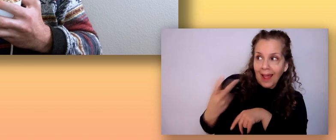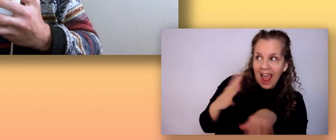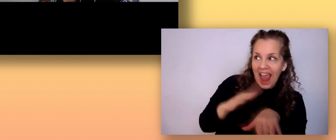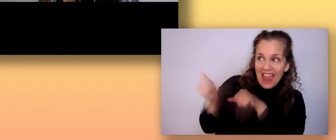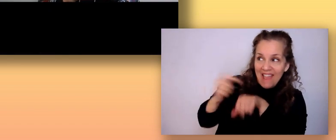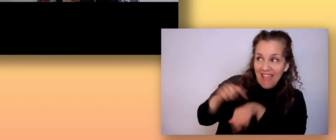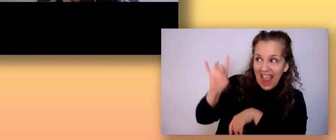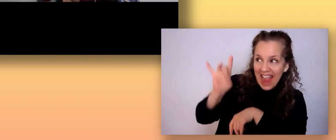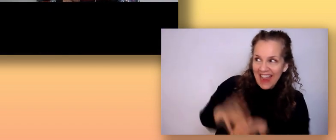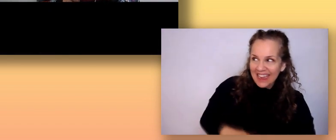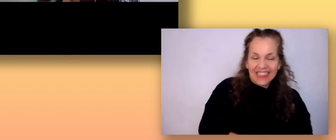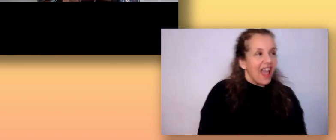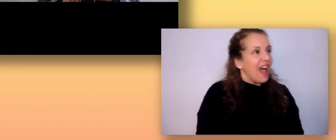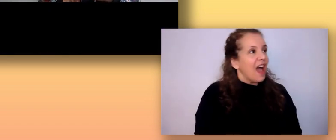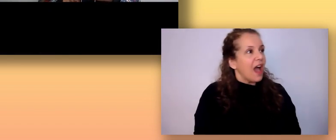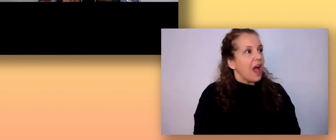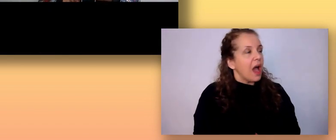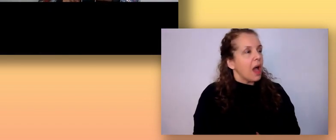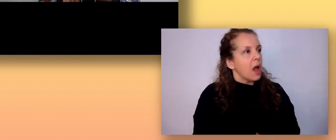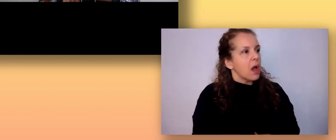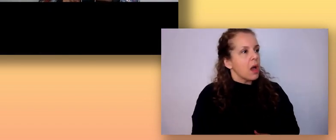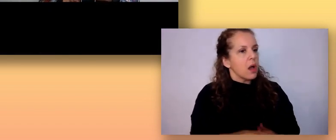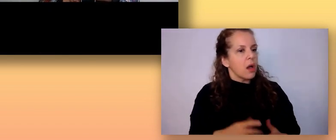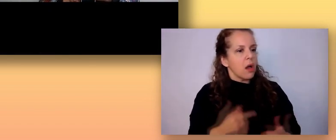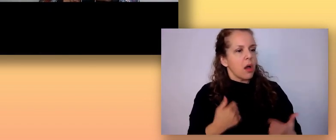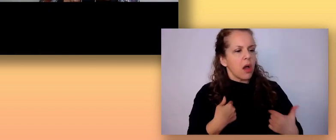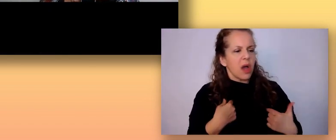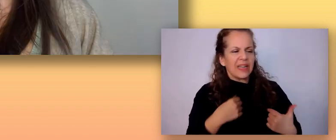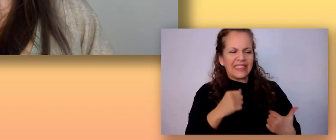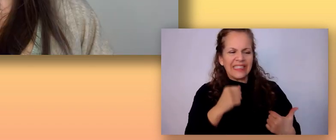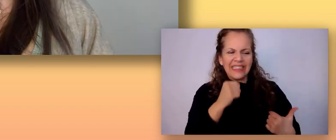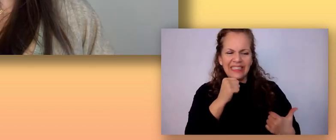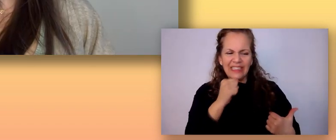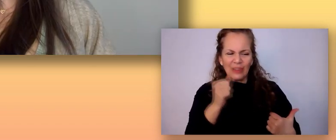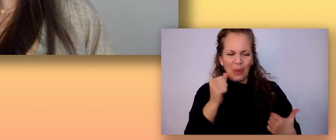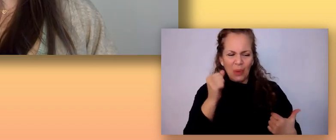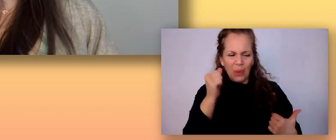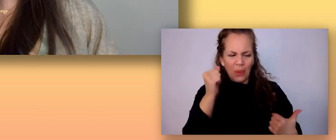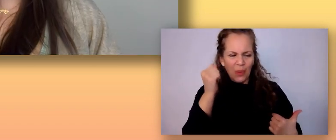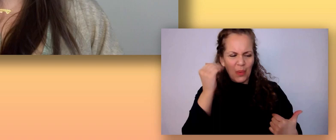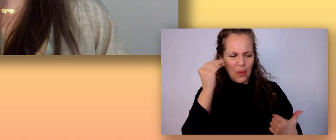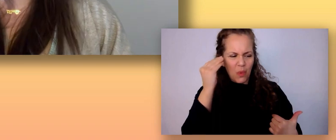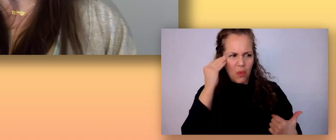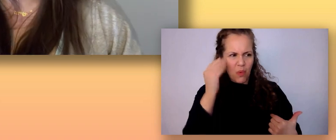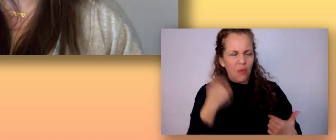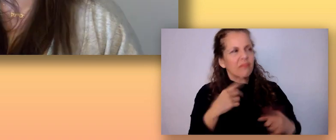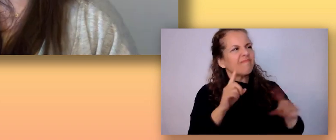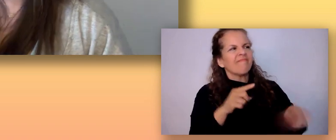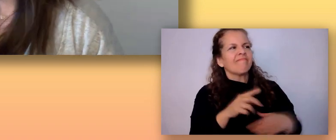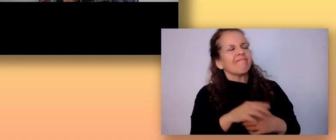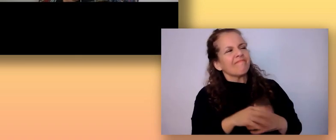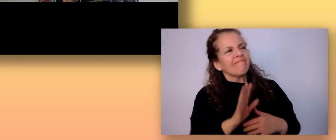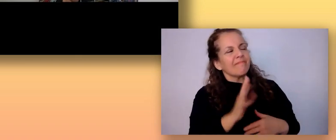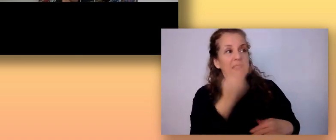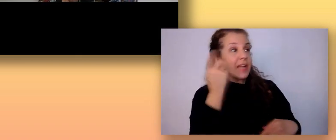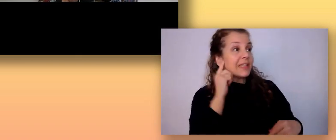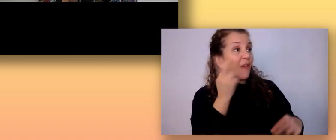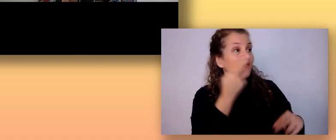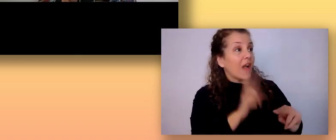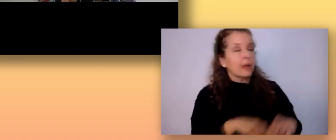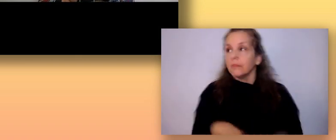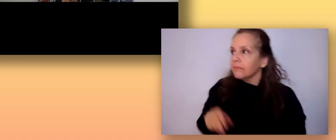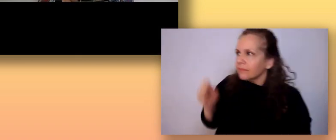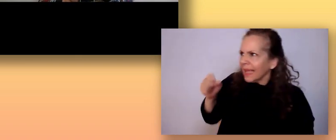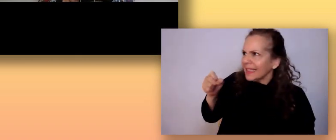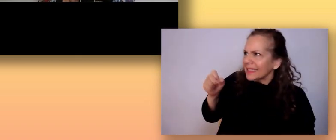8. Oh, I don't know if I could come, but it sounds really fun.